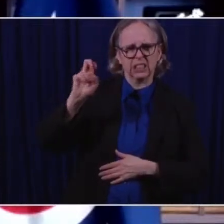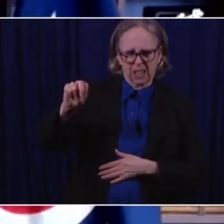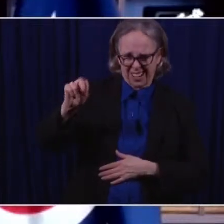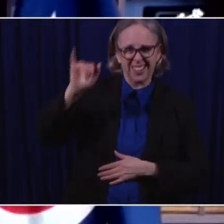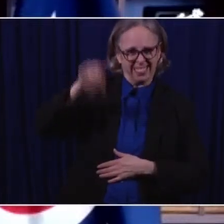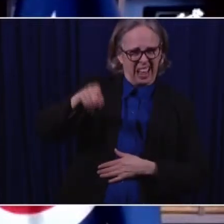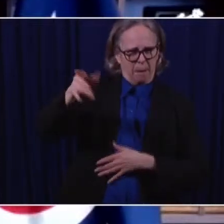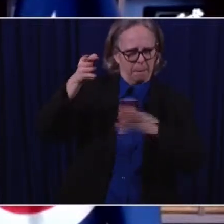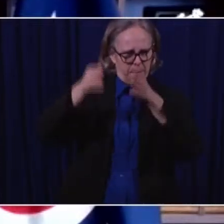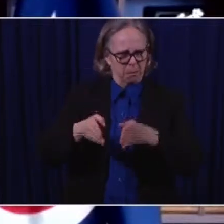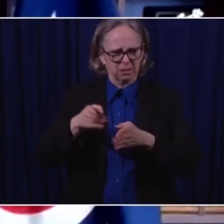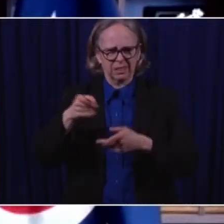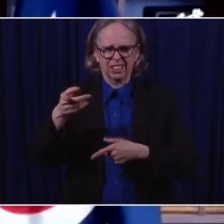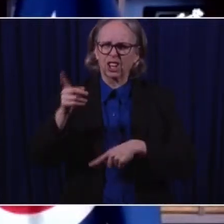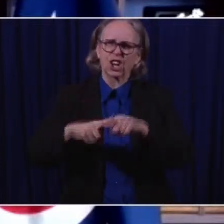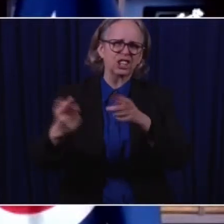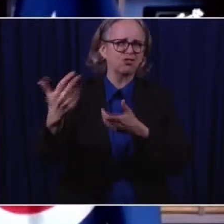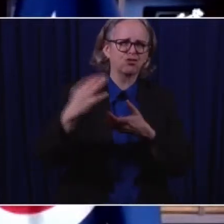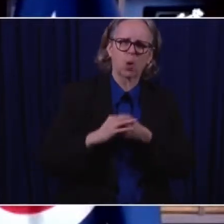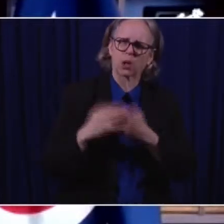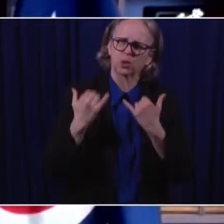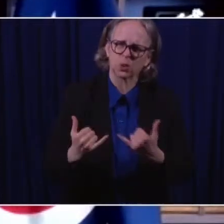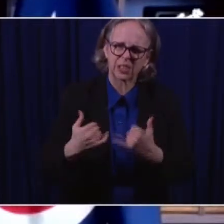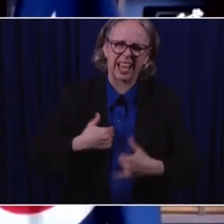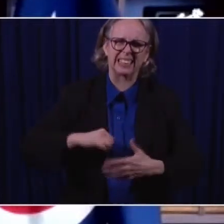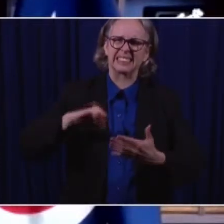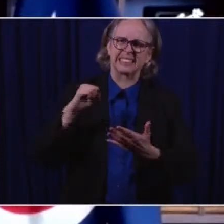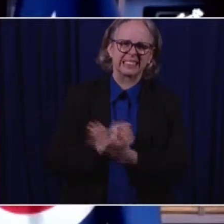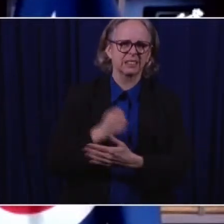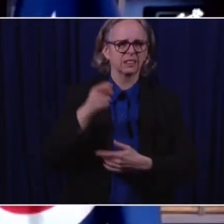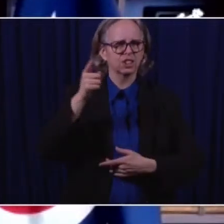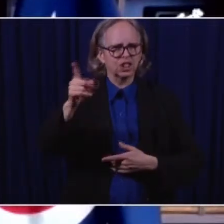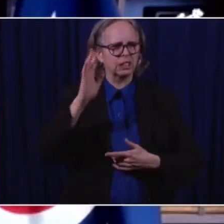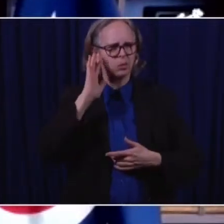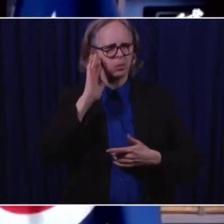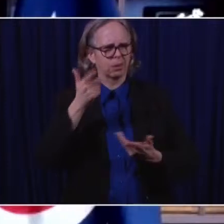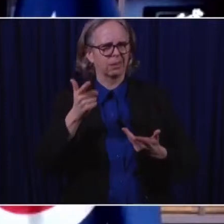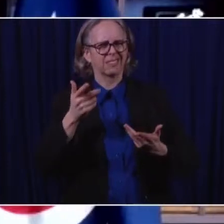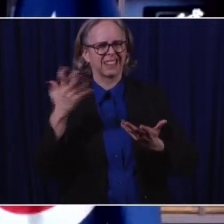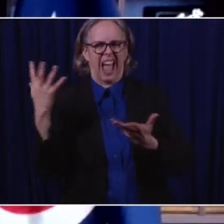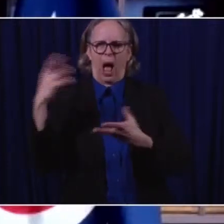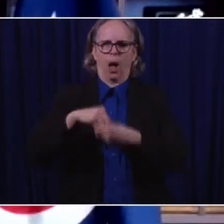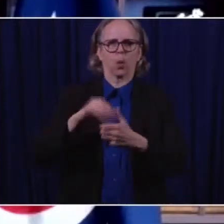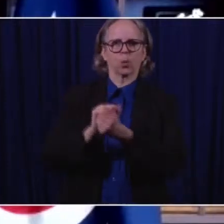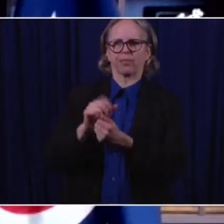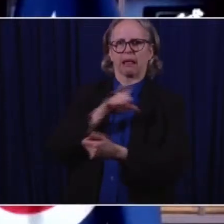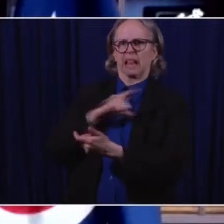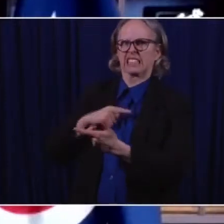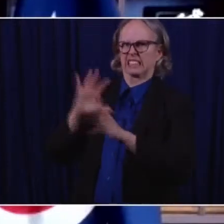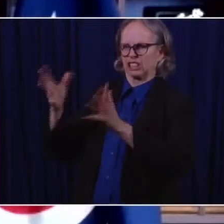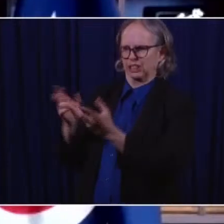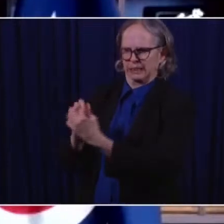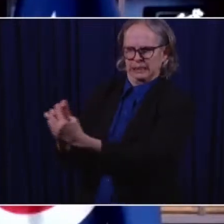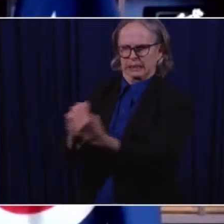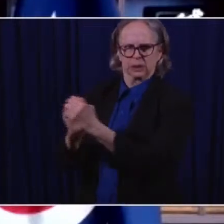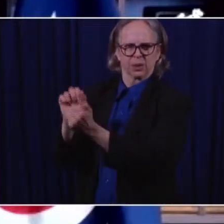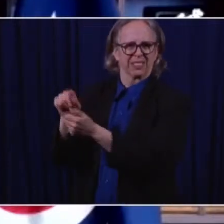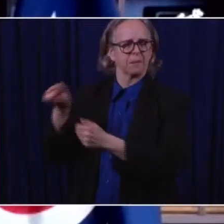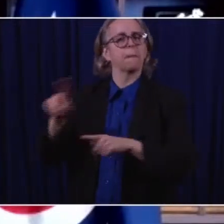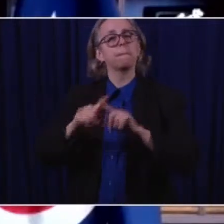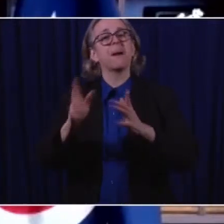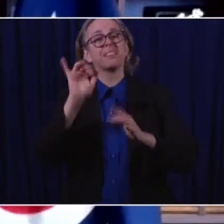She was really appreciative of what the private sector cyber folks have brought to